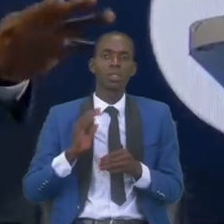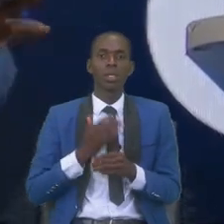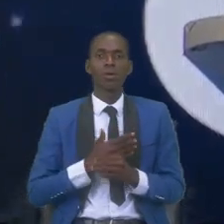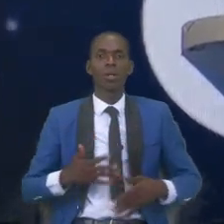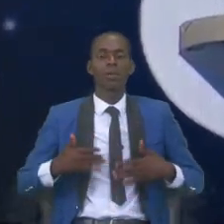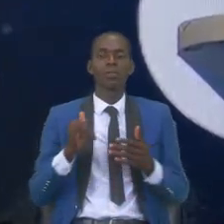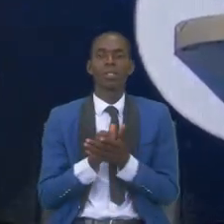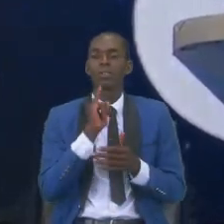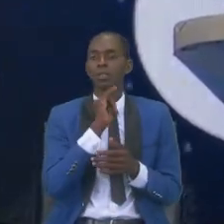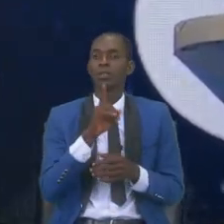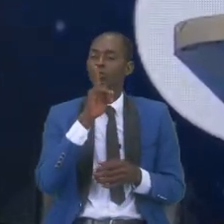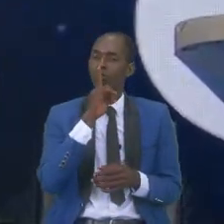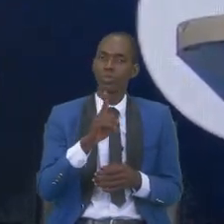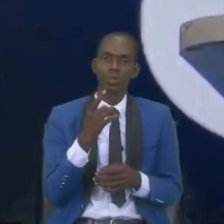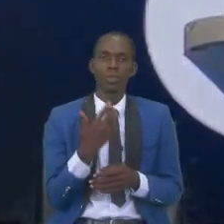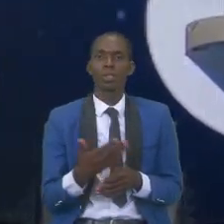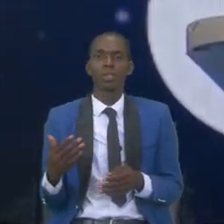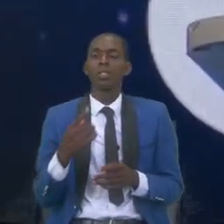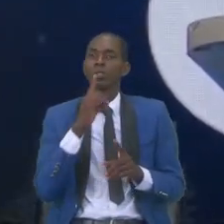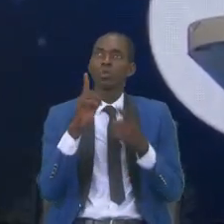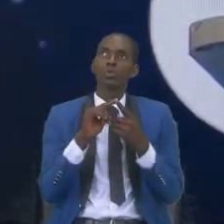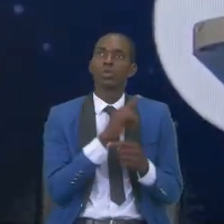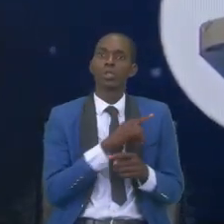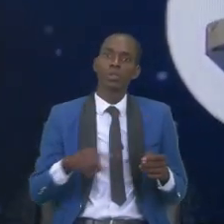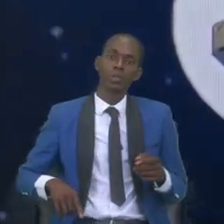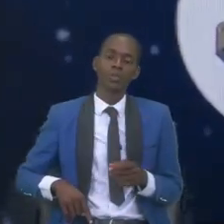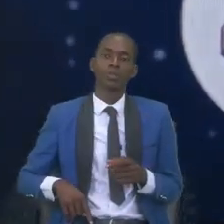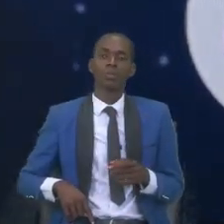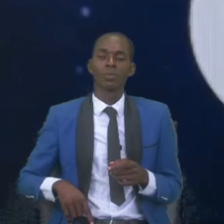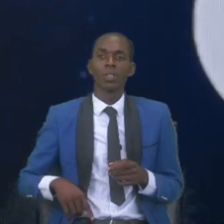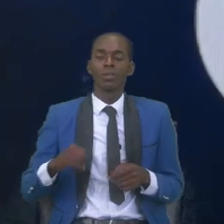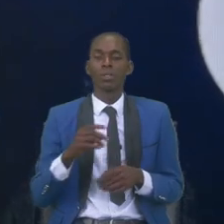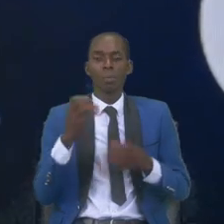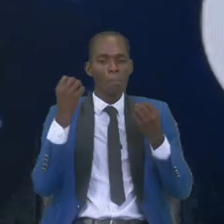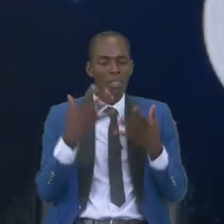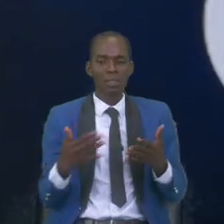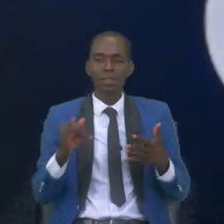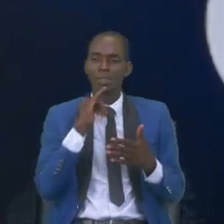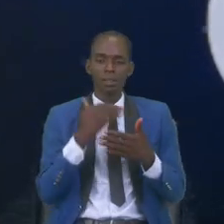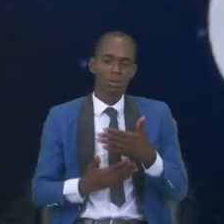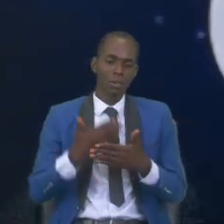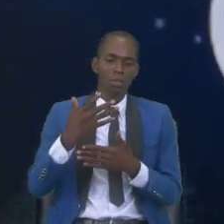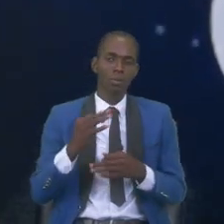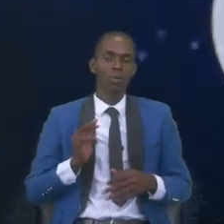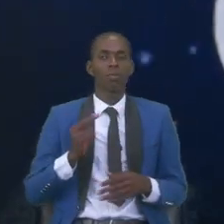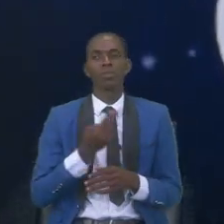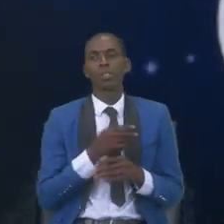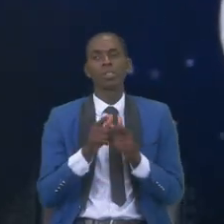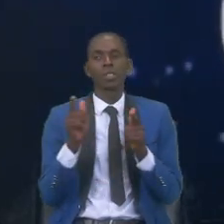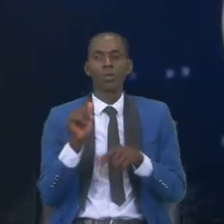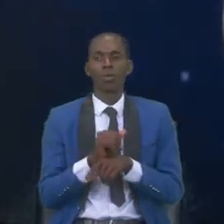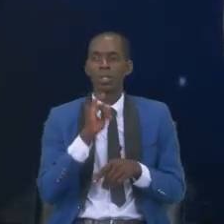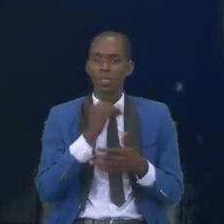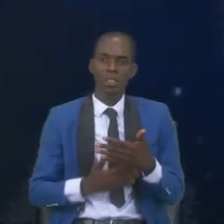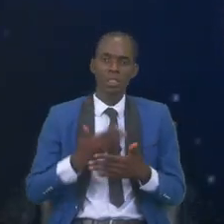real thing. Tell the Lord, a lot is ahead of us. A great work ahead of us. An